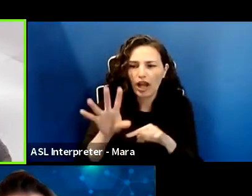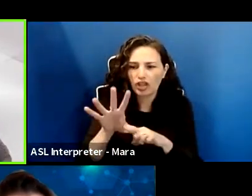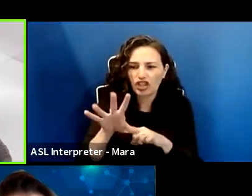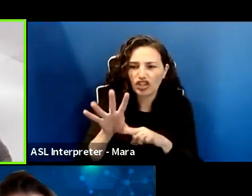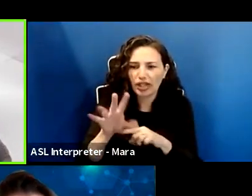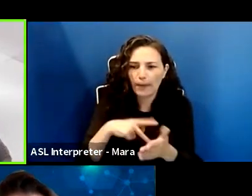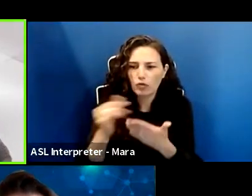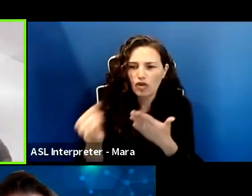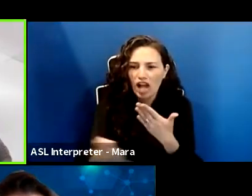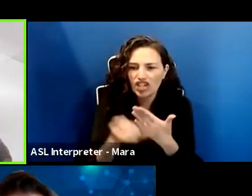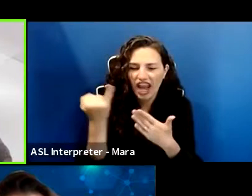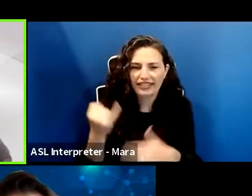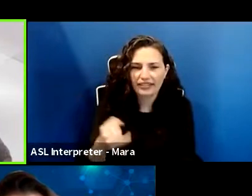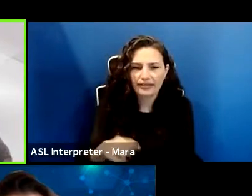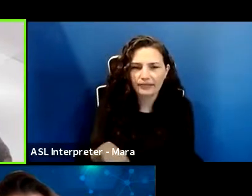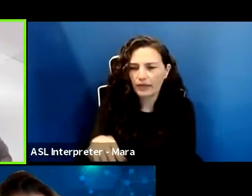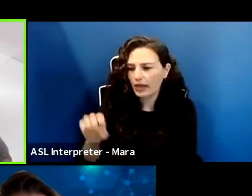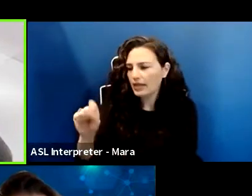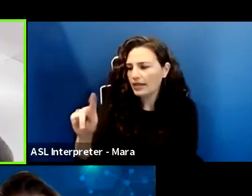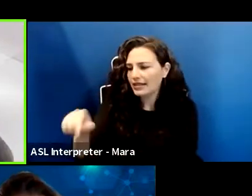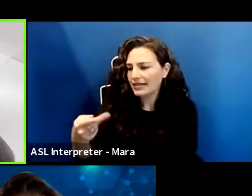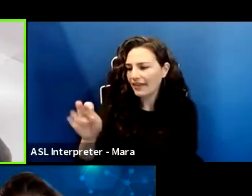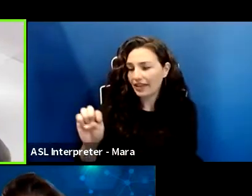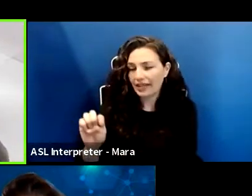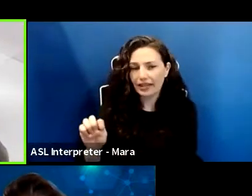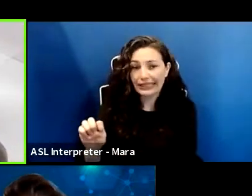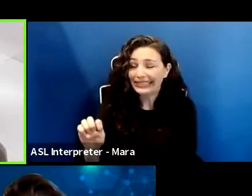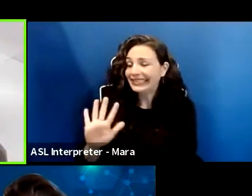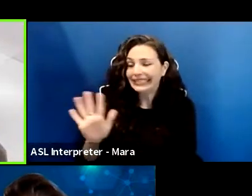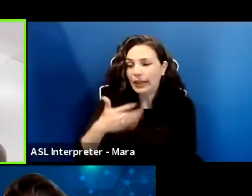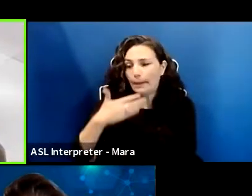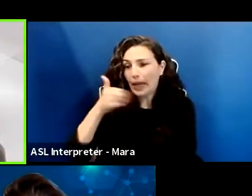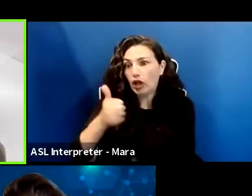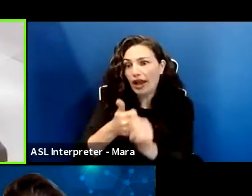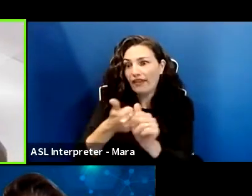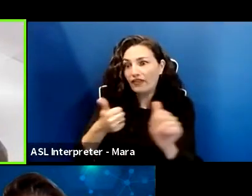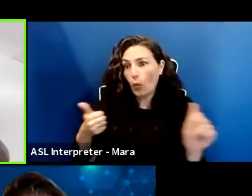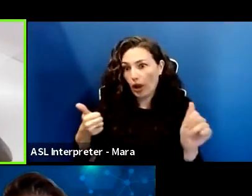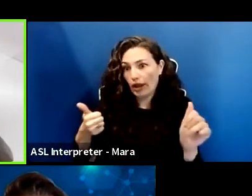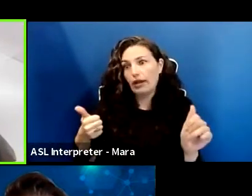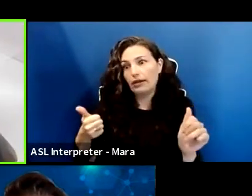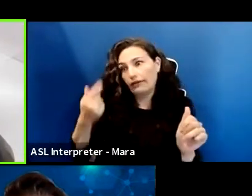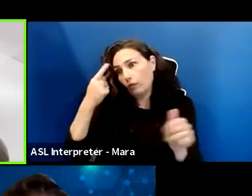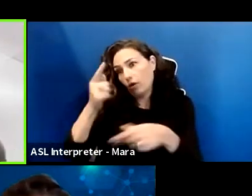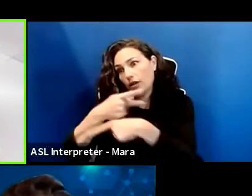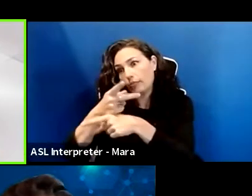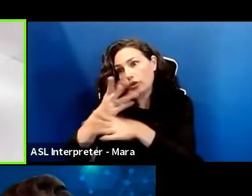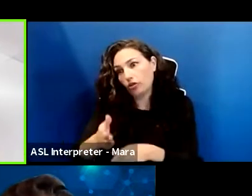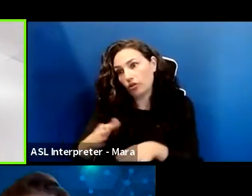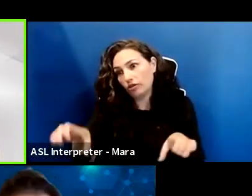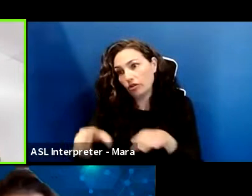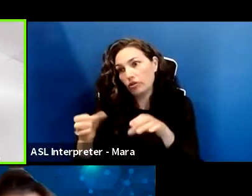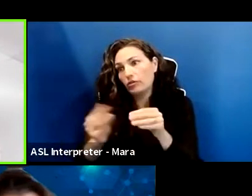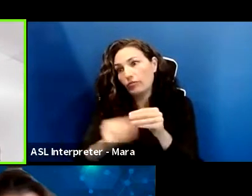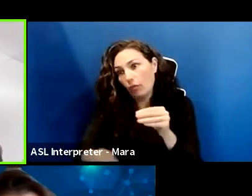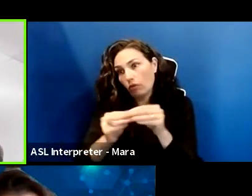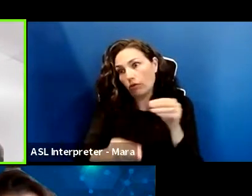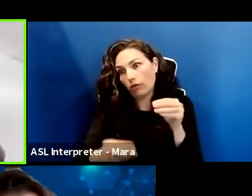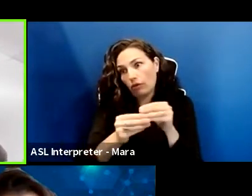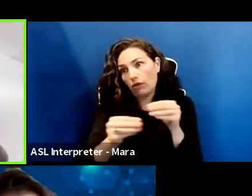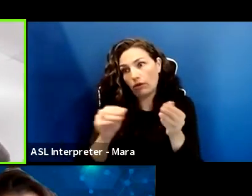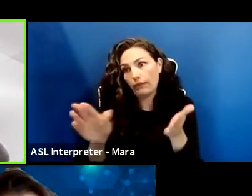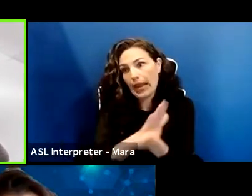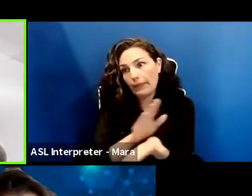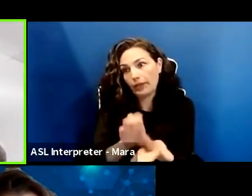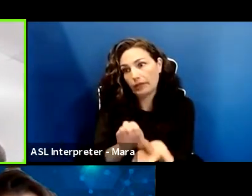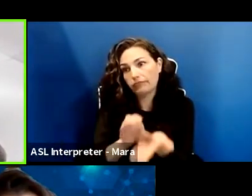Well, I think that we would like to avoid a scenario where producers have to do repeated or redundant paperwork, but no,